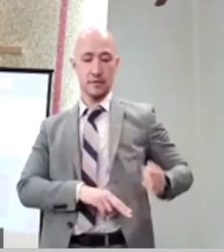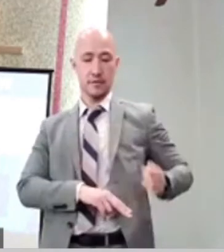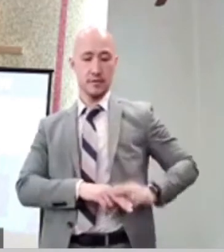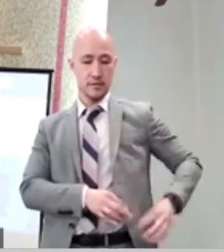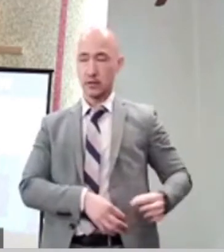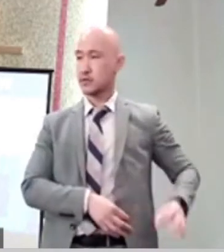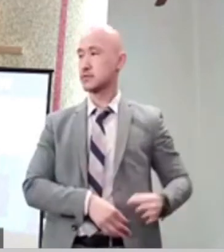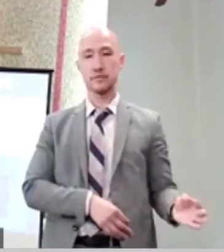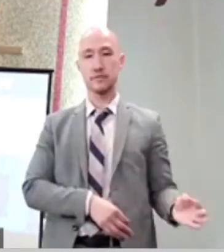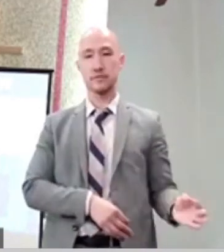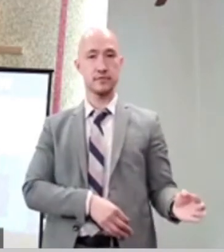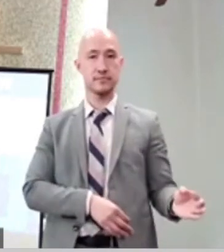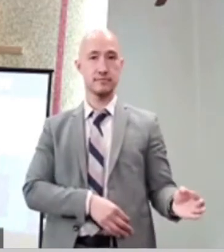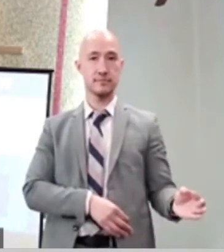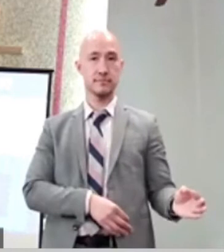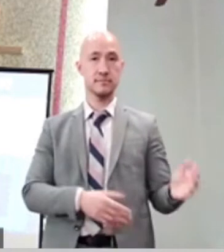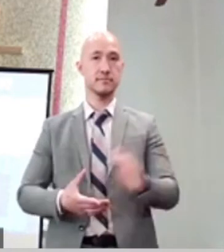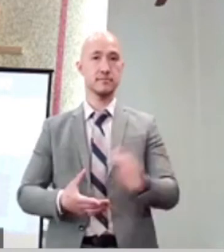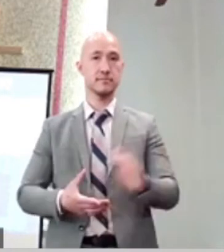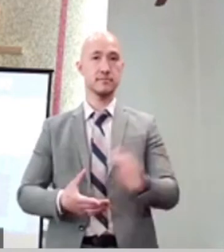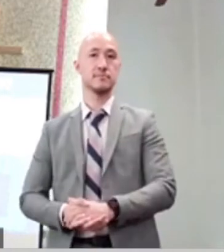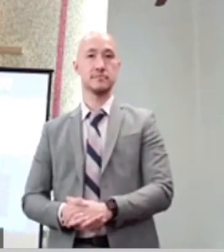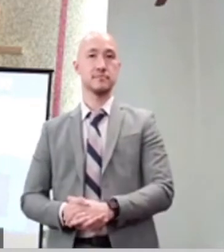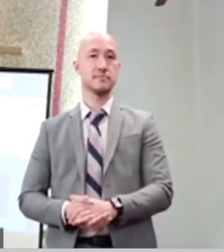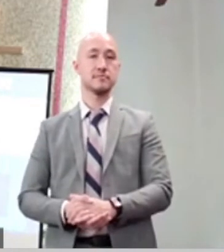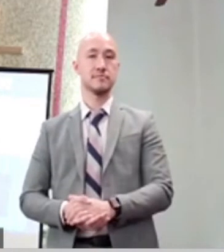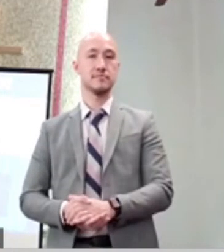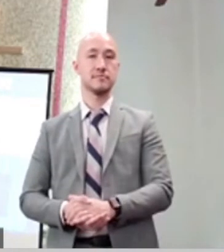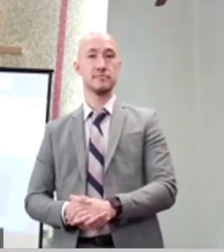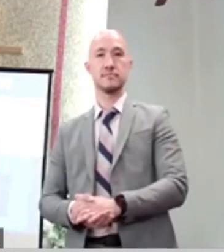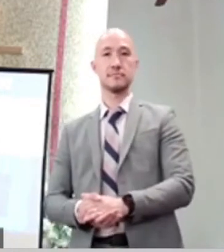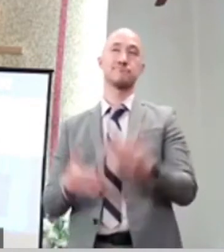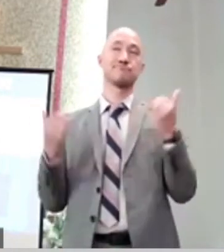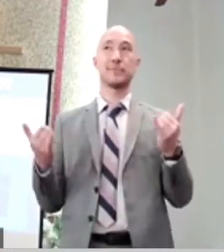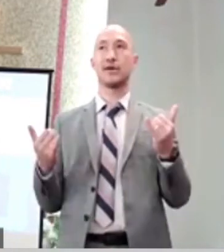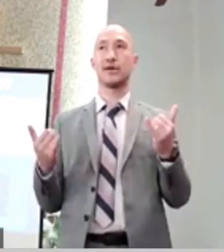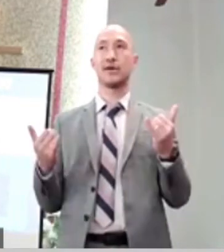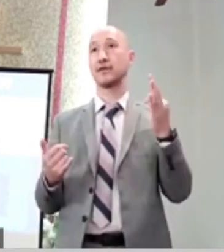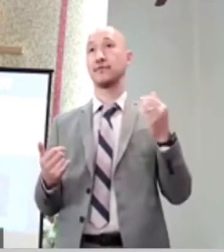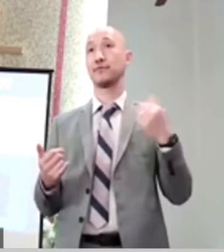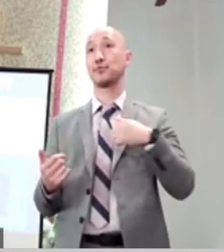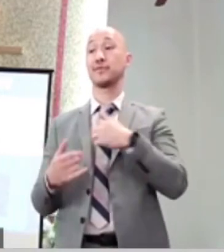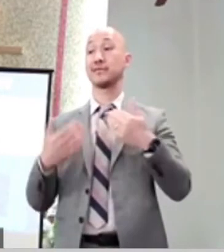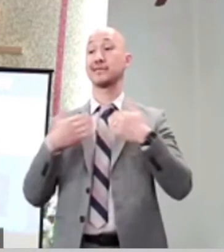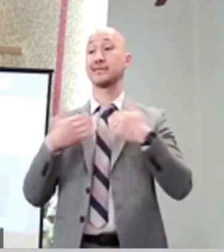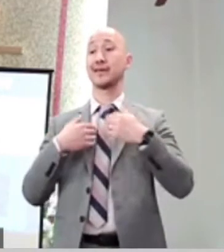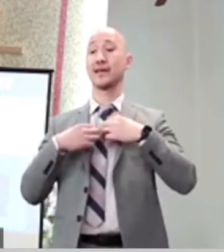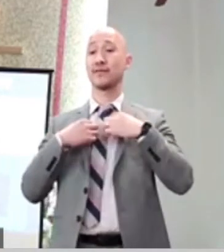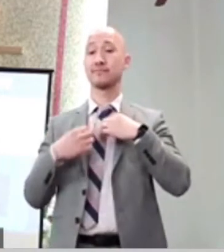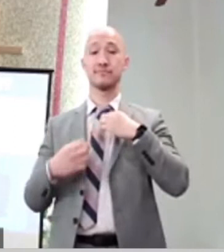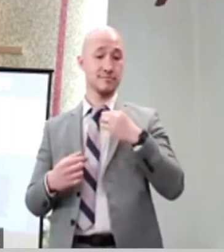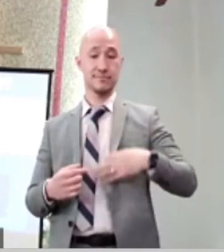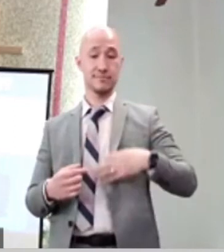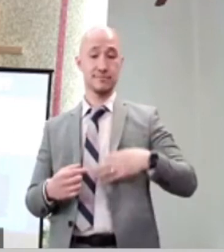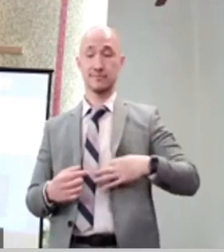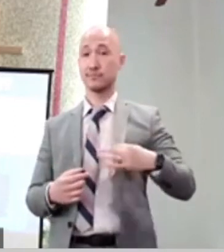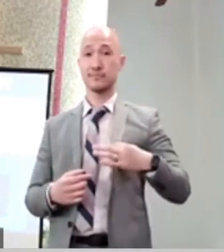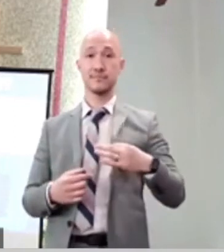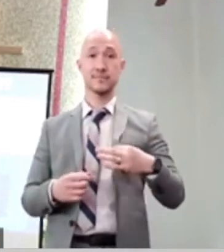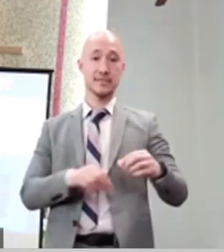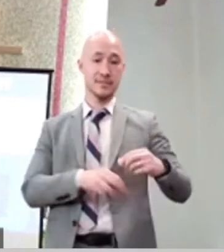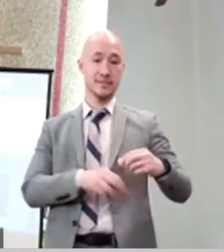something new. Nowadays, who patches? We just throw it away and buy a new one, right? But unless you really like